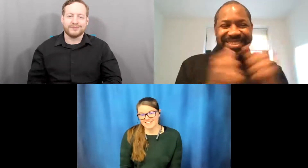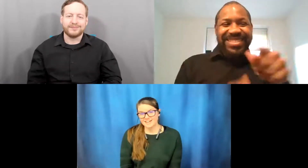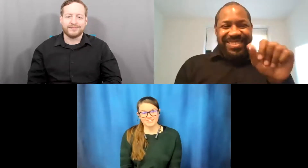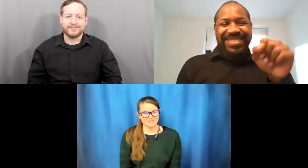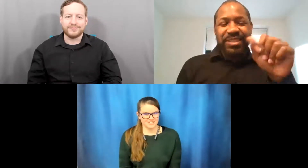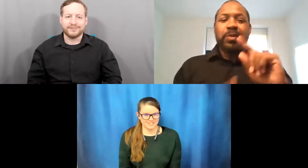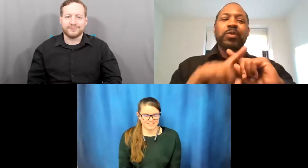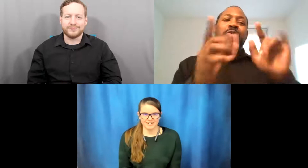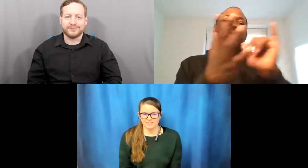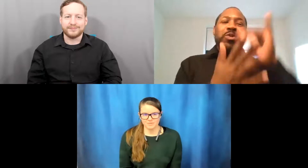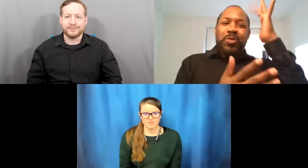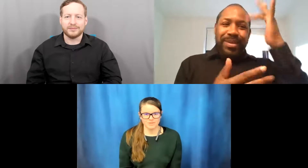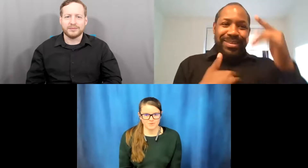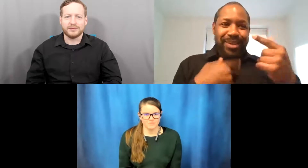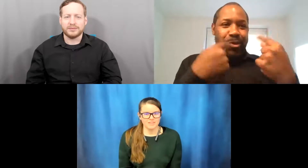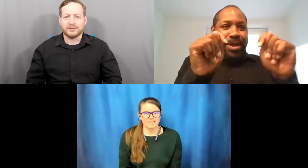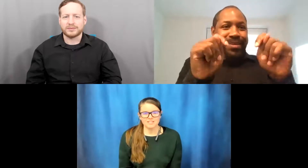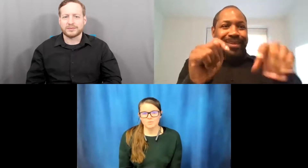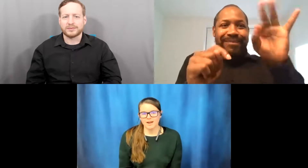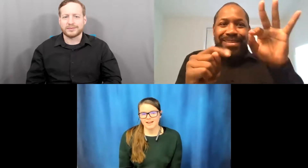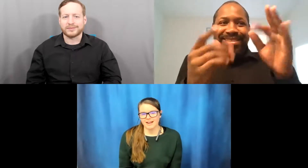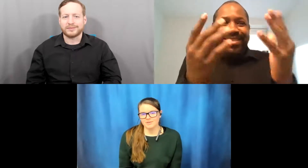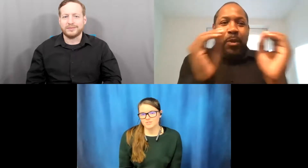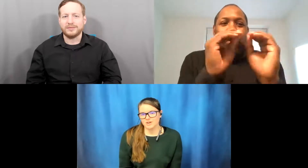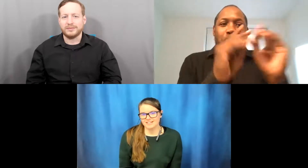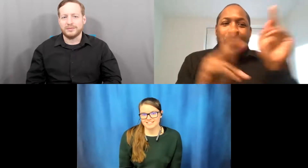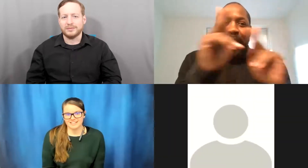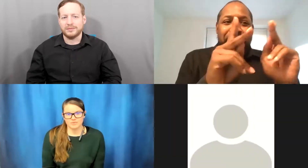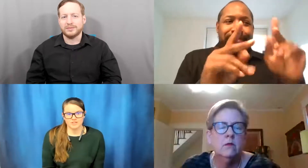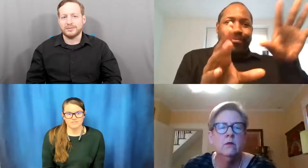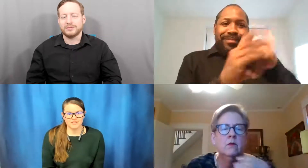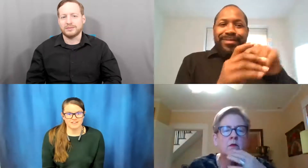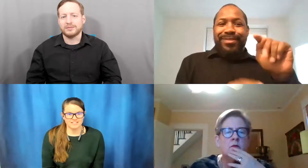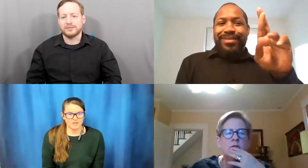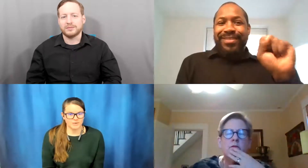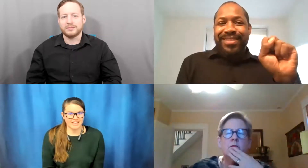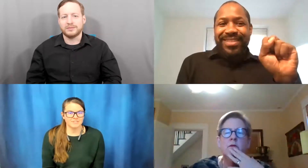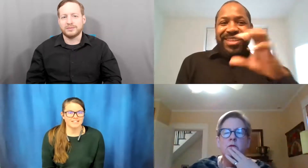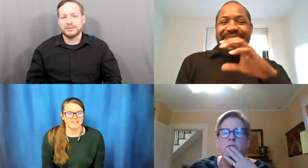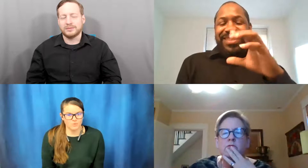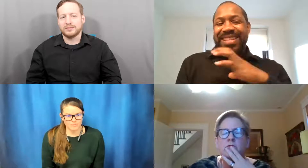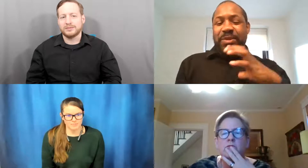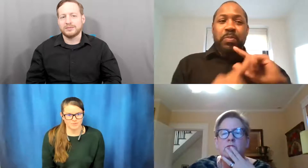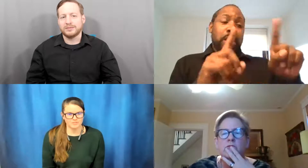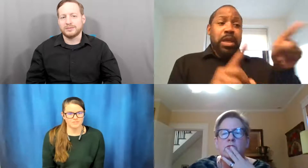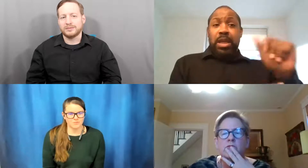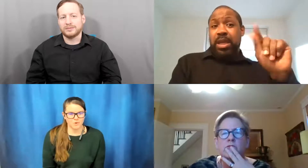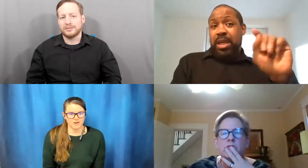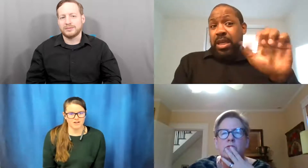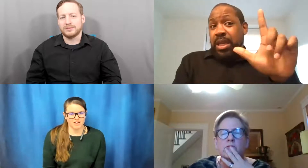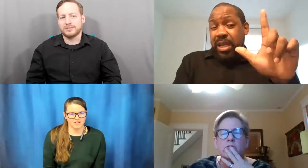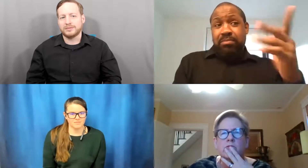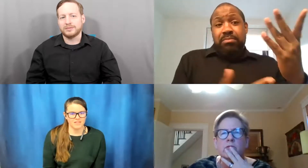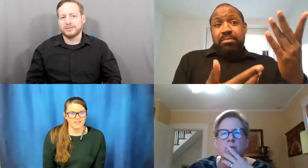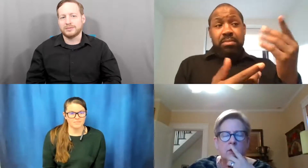Yes, I agree with you. I agree with you. That's why I was trying to see if we could find, we can't find any more people